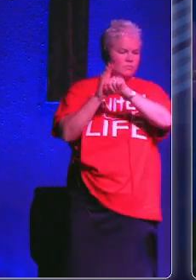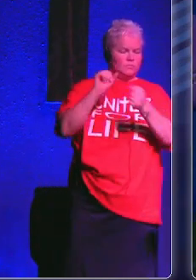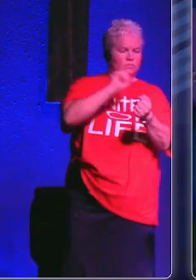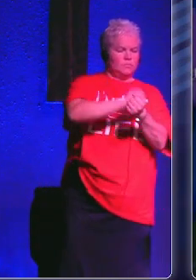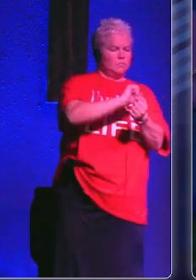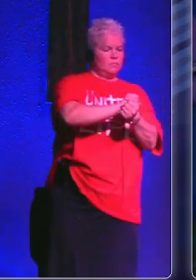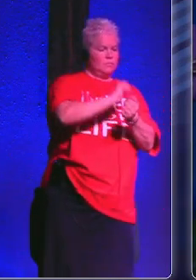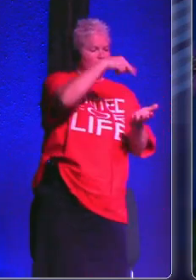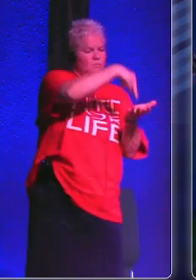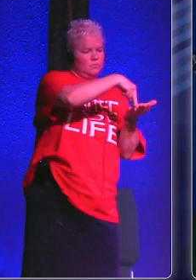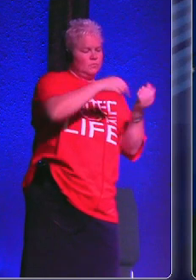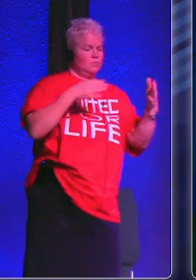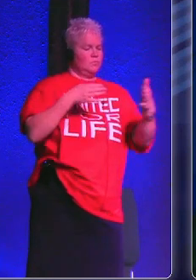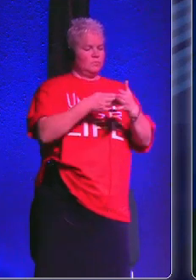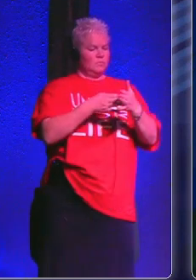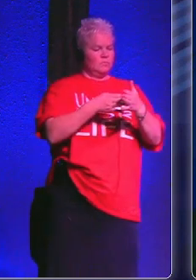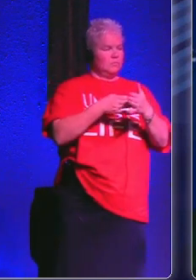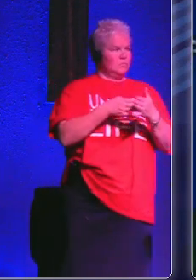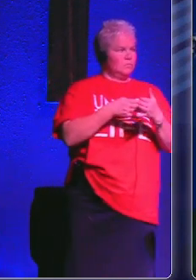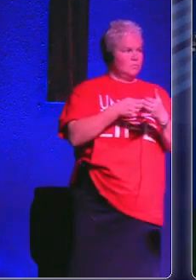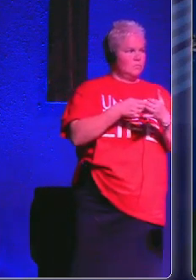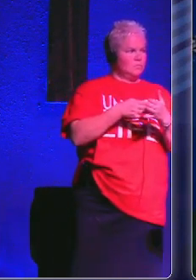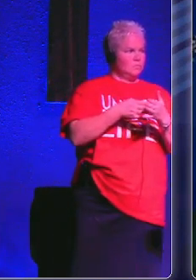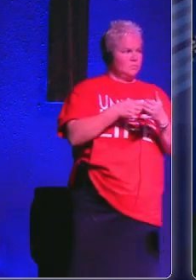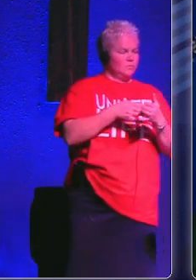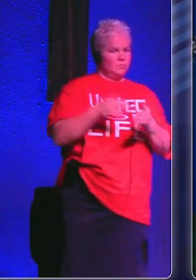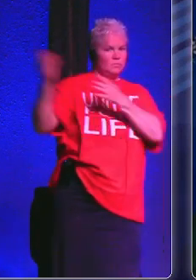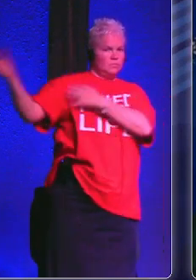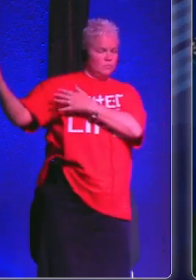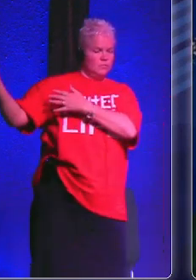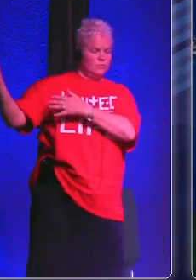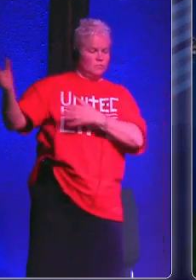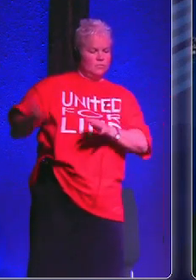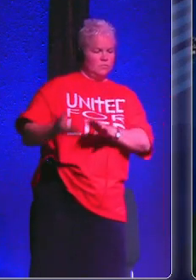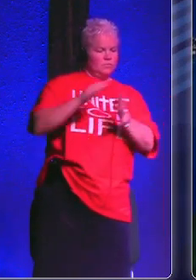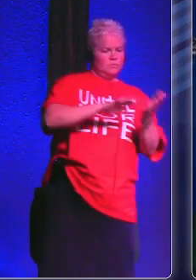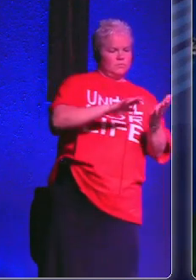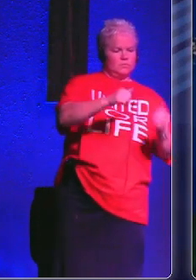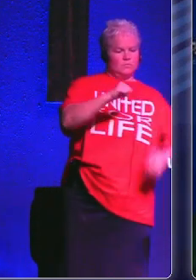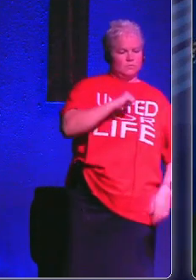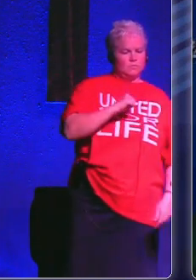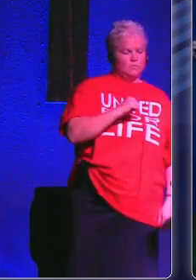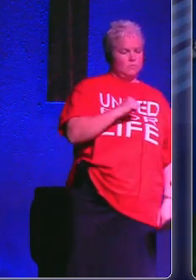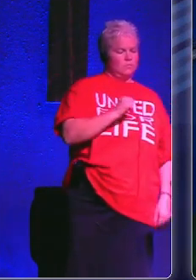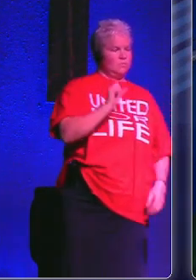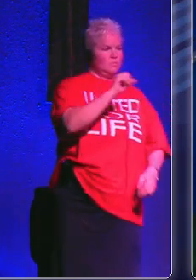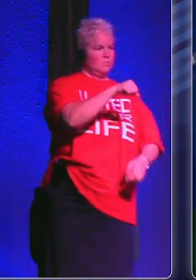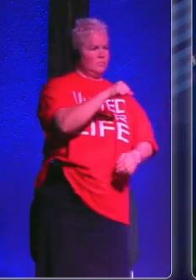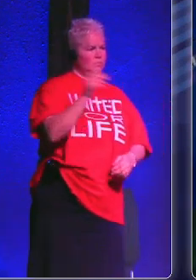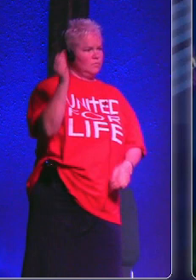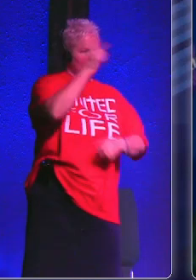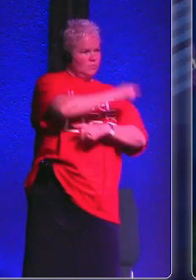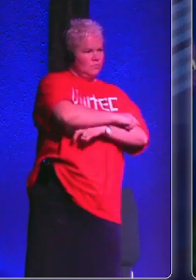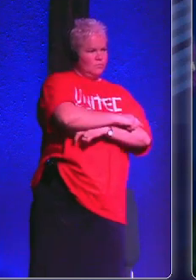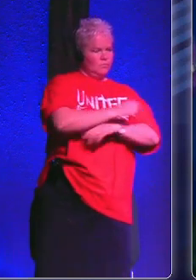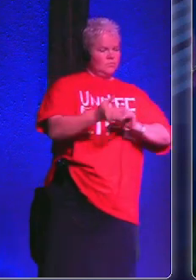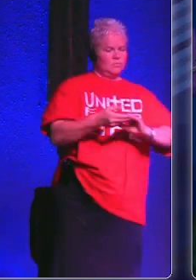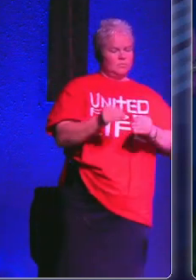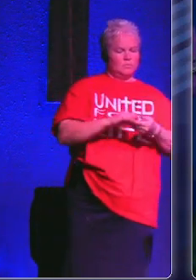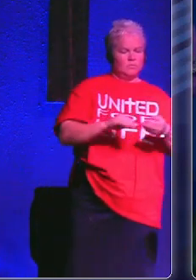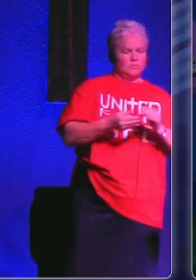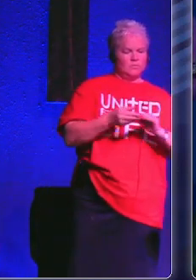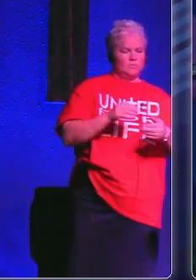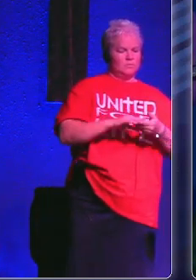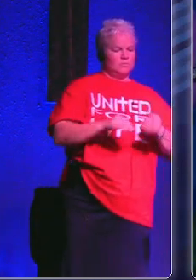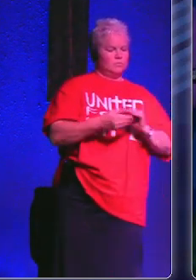effort stand against those things that are apart from you, dying to ourselves every day, forgiving as